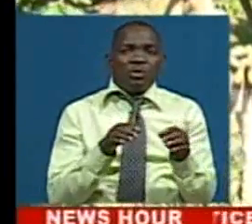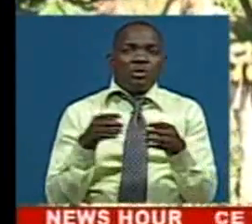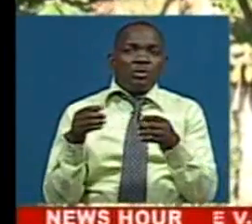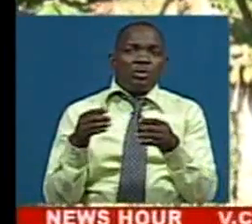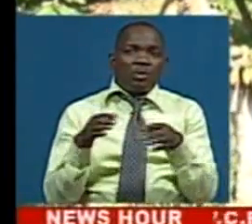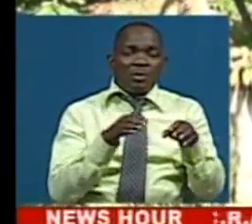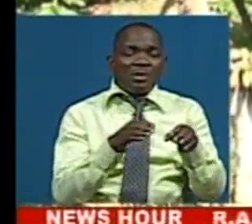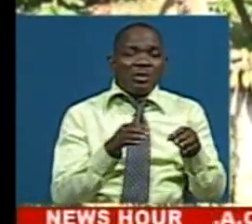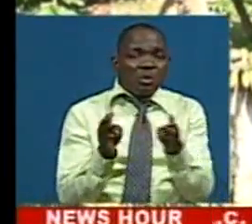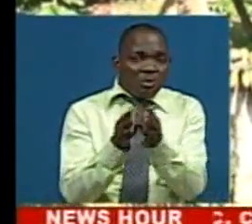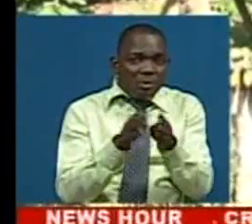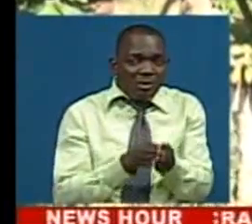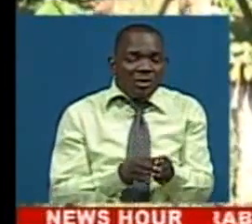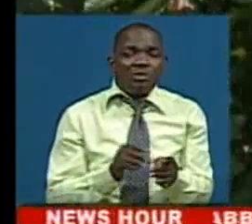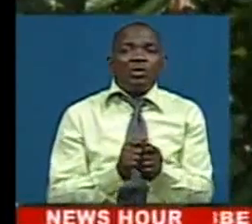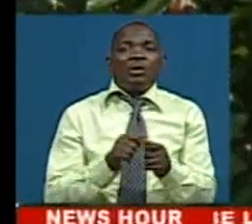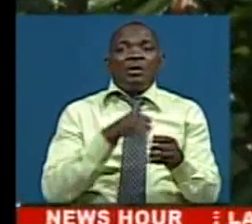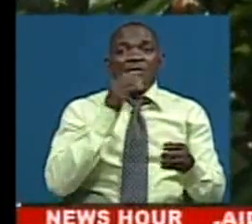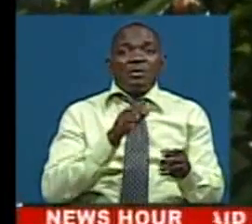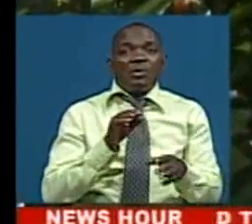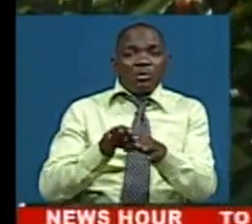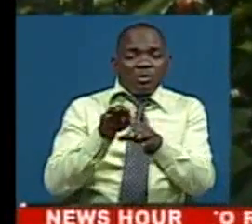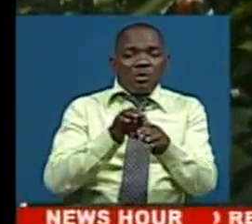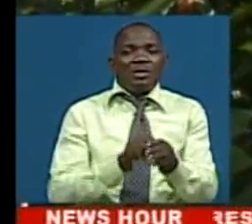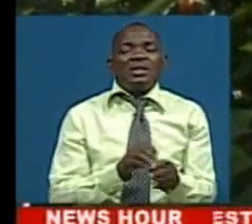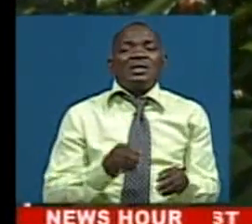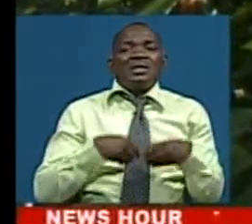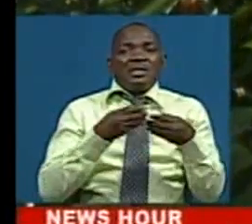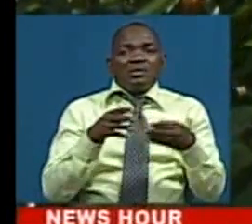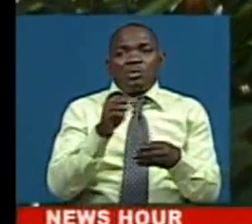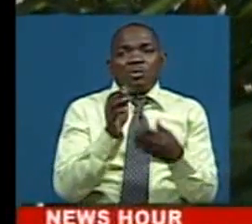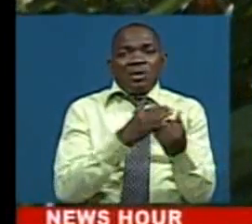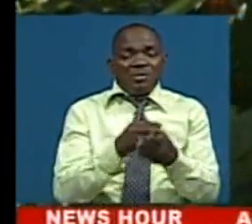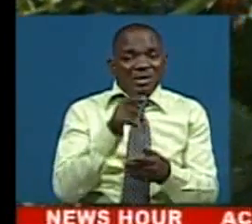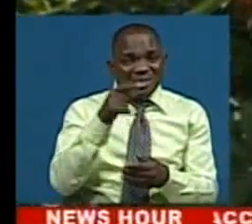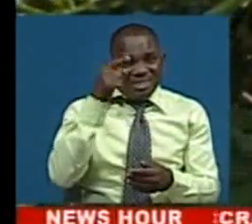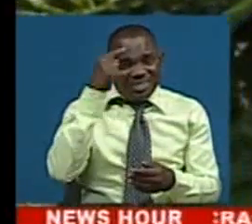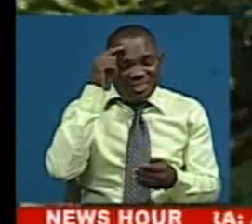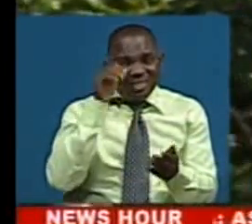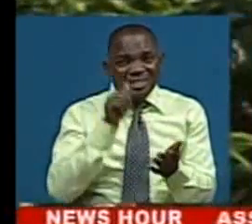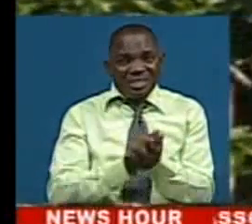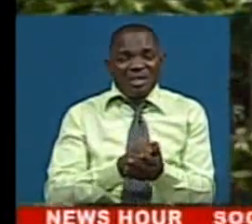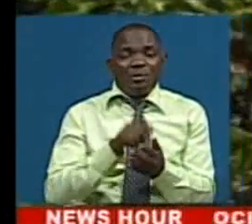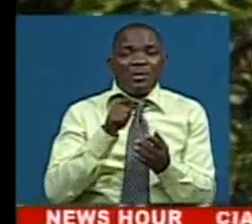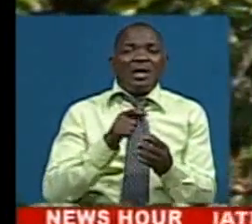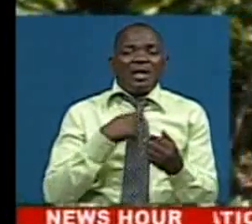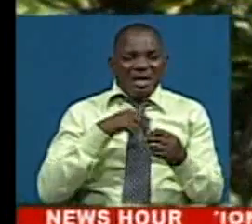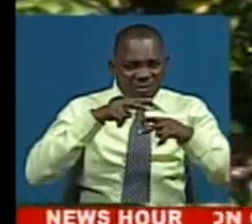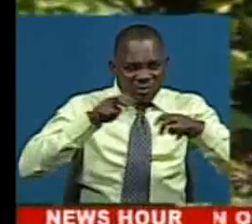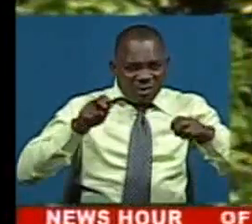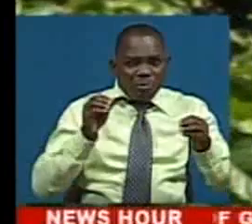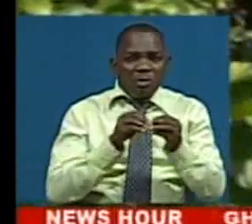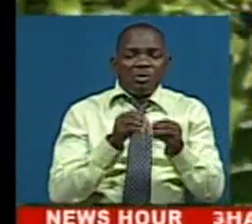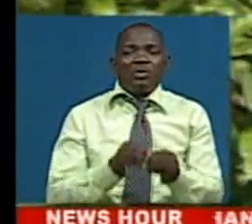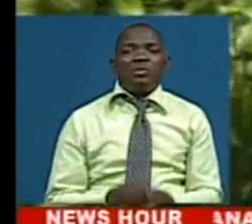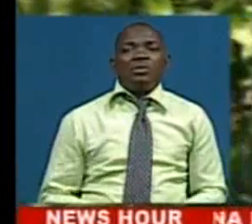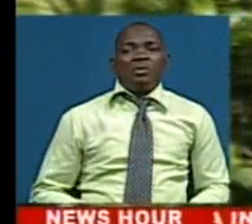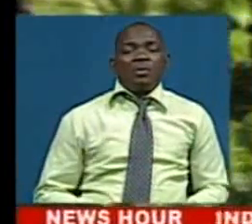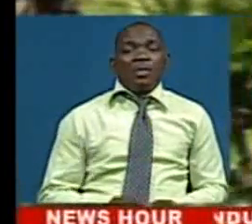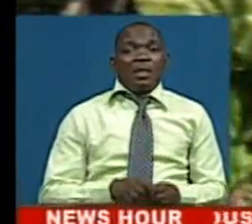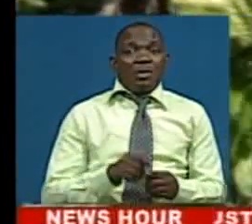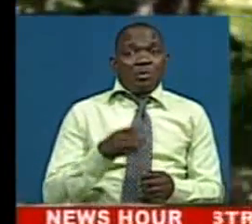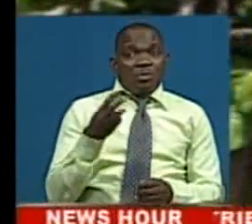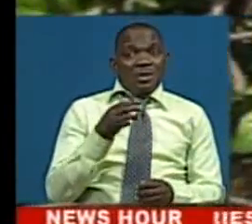community, engage the cocoa farmers and present them with what they call a proper analysis of the situation.